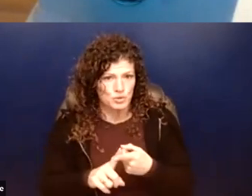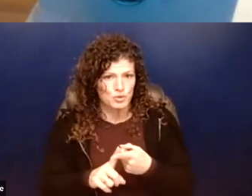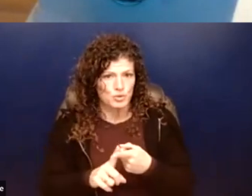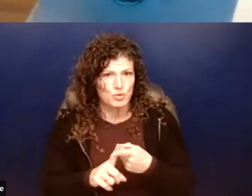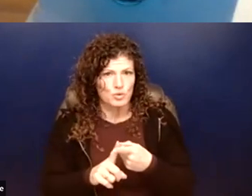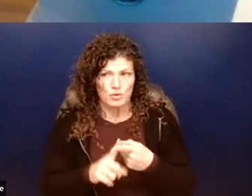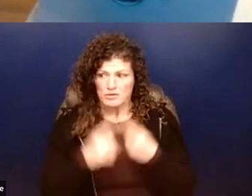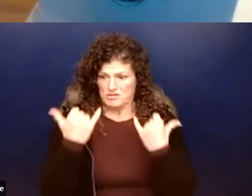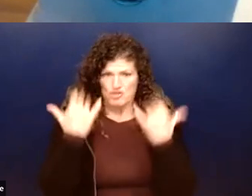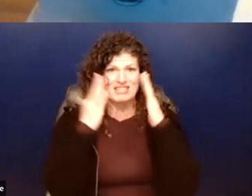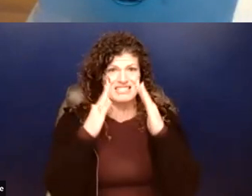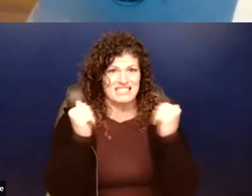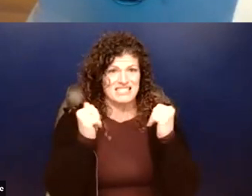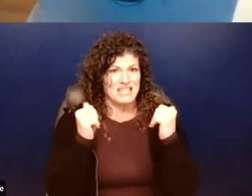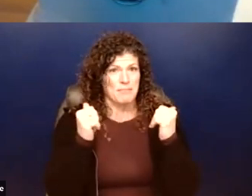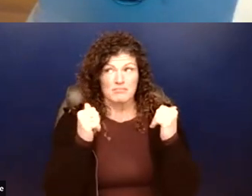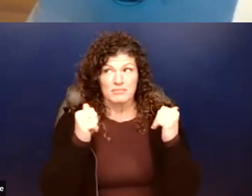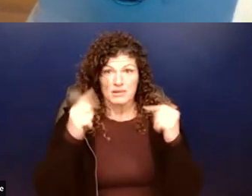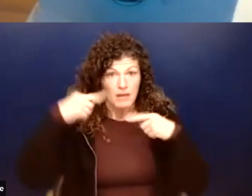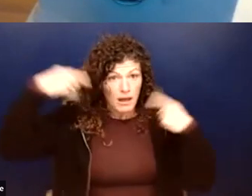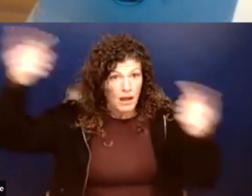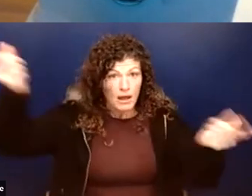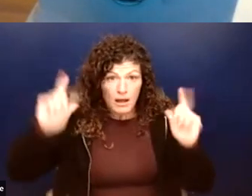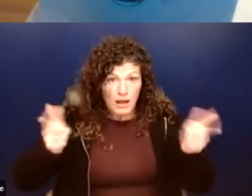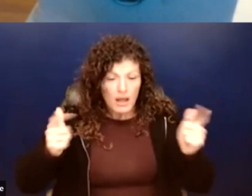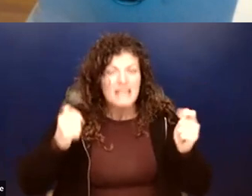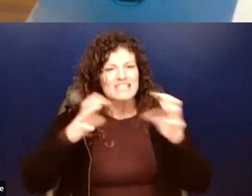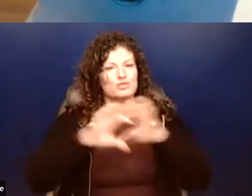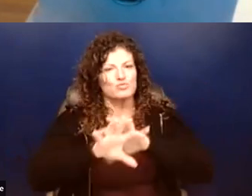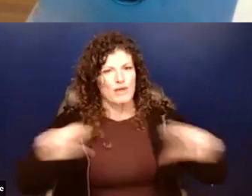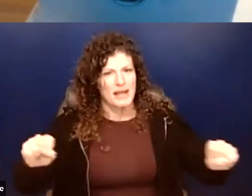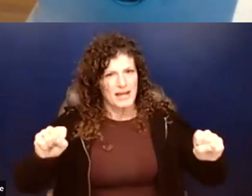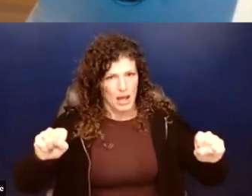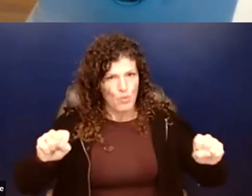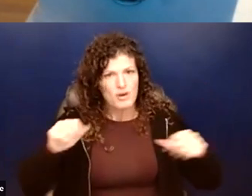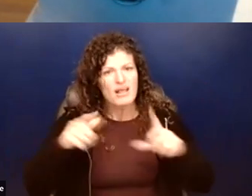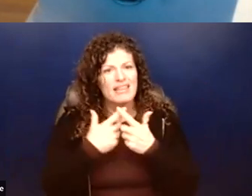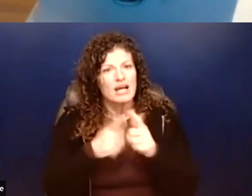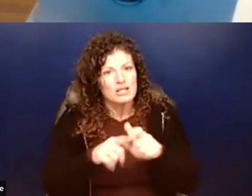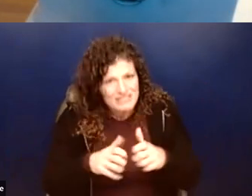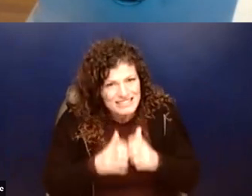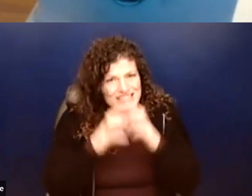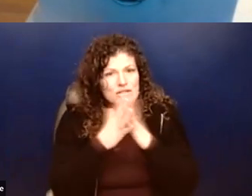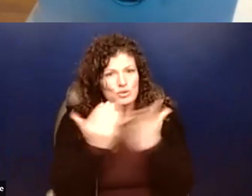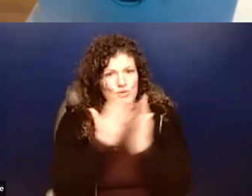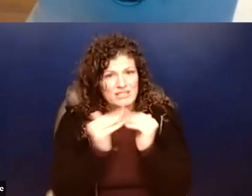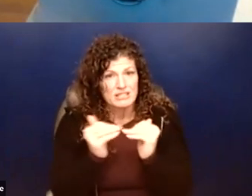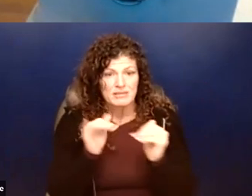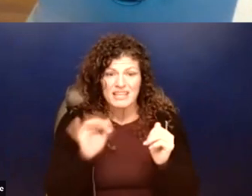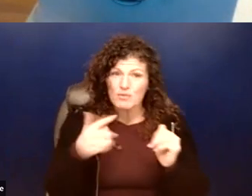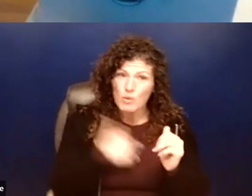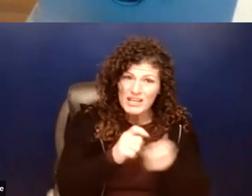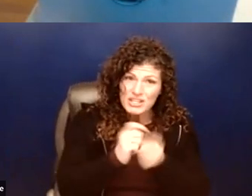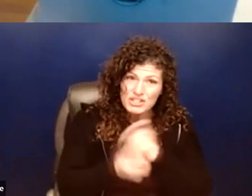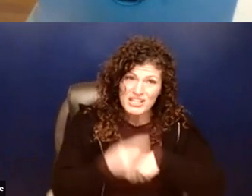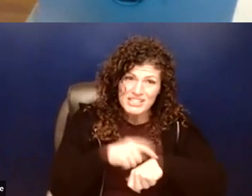dismantling a current system that has not worked for majority of us. And then lastly, I would just say that if we could start to change the times of these meetings, because there's people that